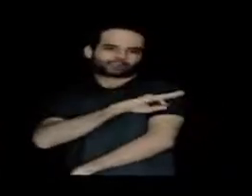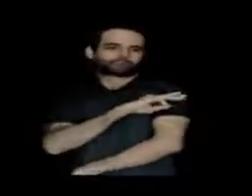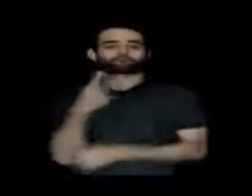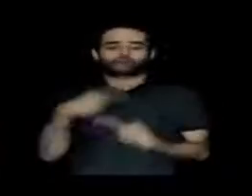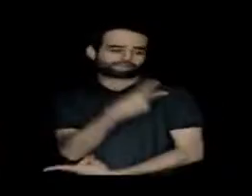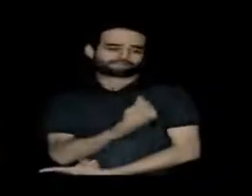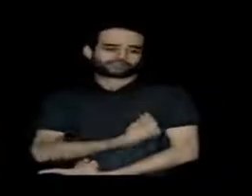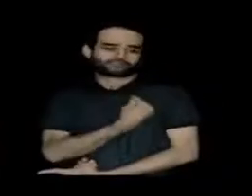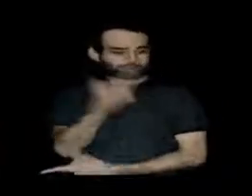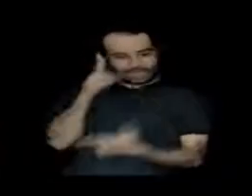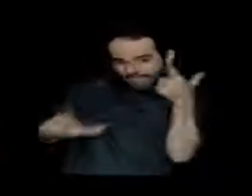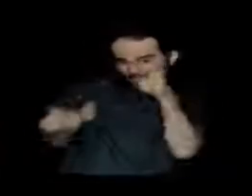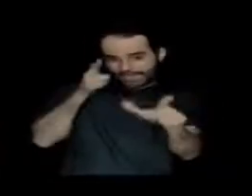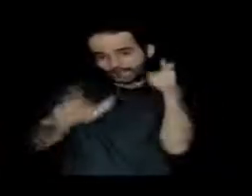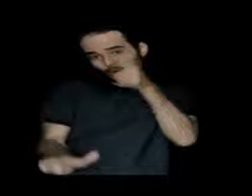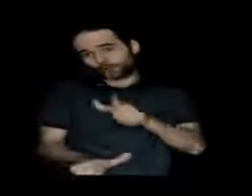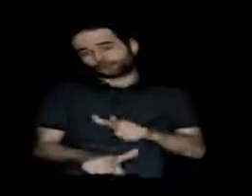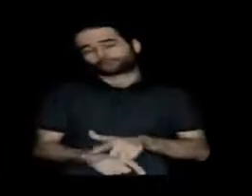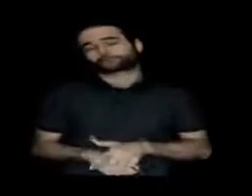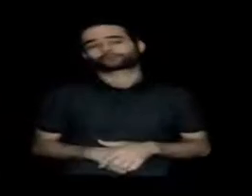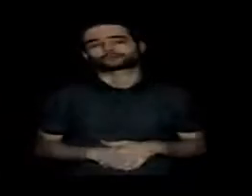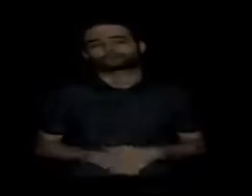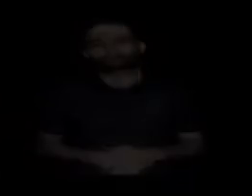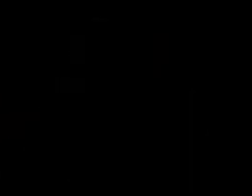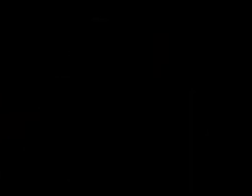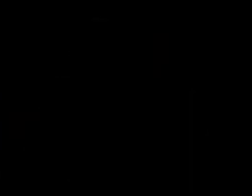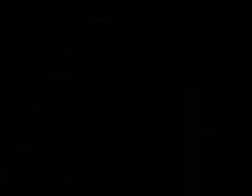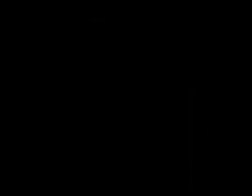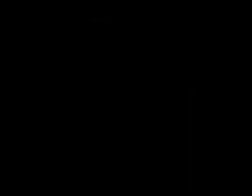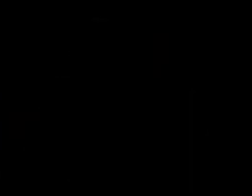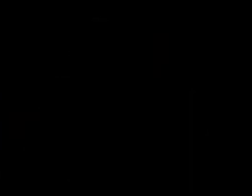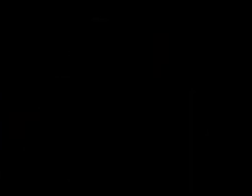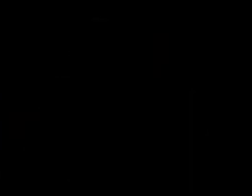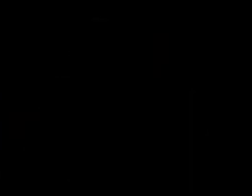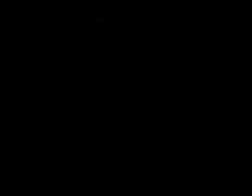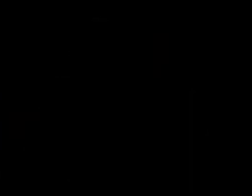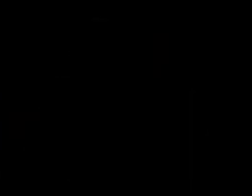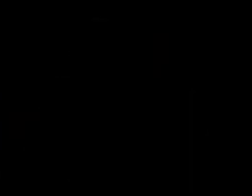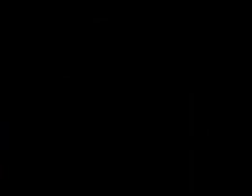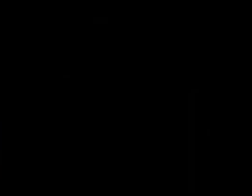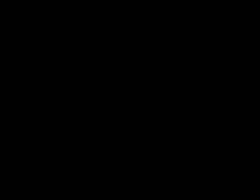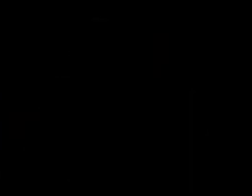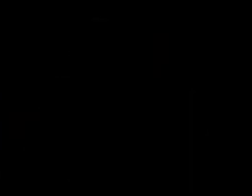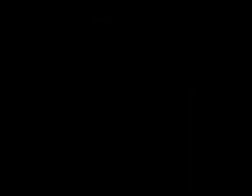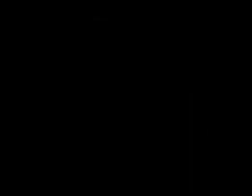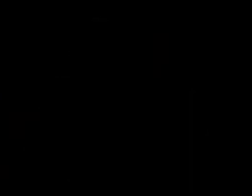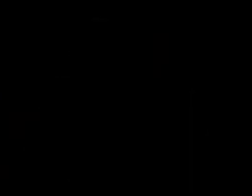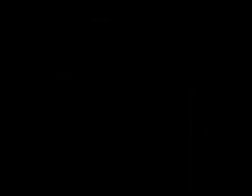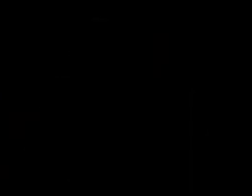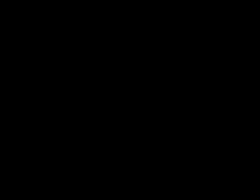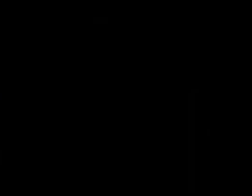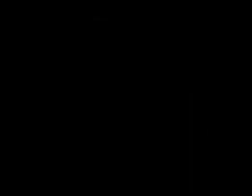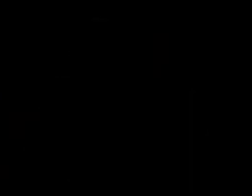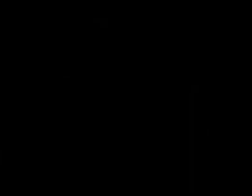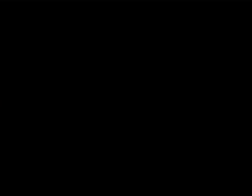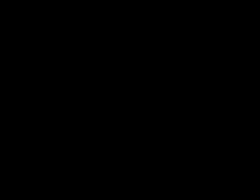everyone said it was the apocalypse of interpretation. I was scared. But I